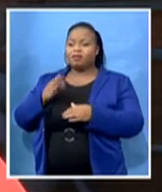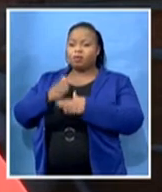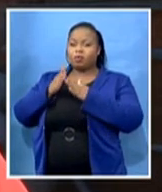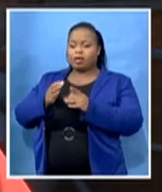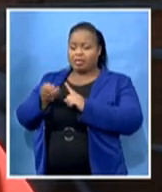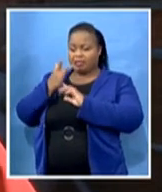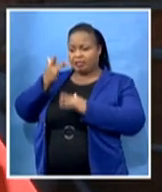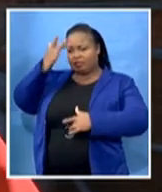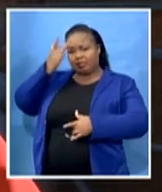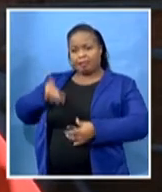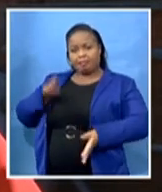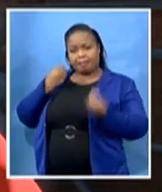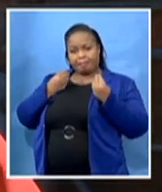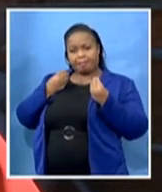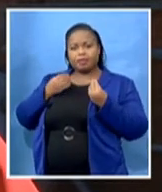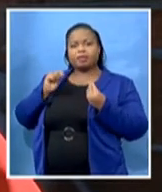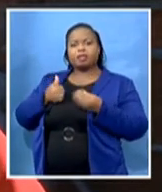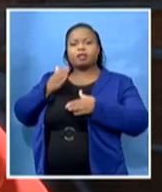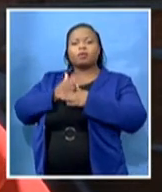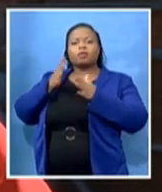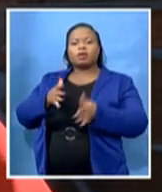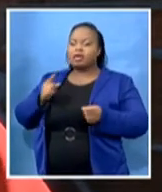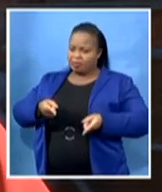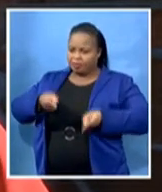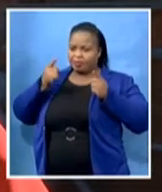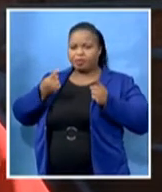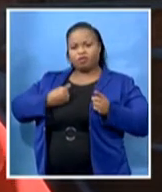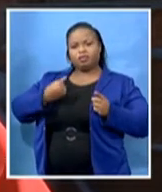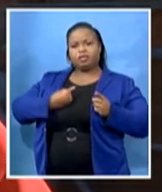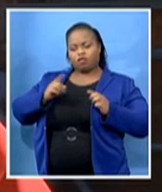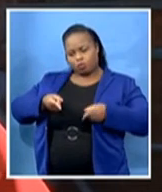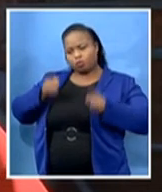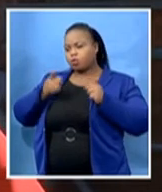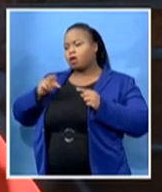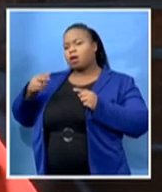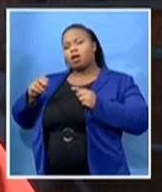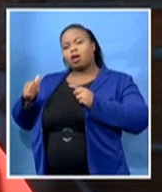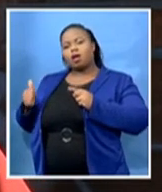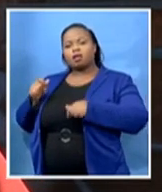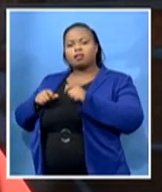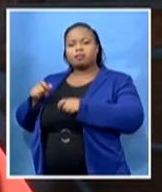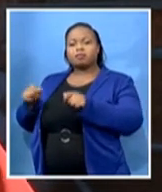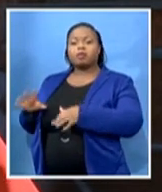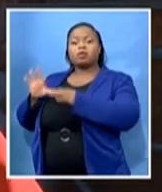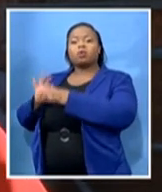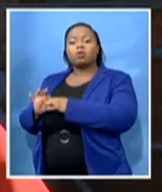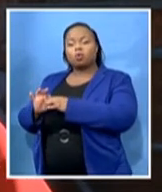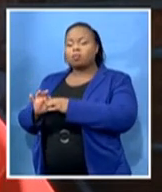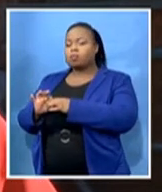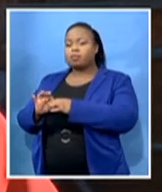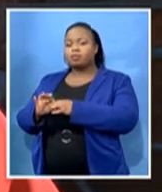worker is a danger to herself or himself and the people at the home and the society at large. So it's a quite serious